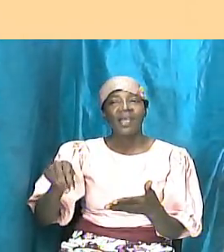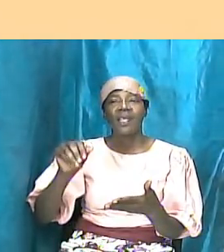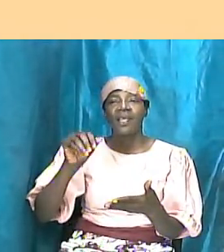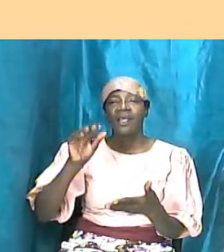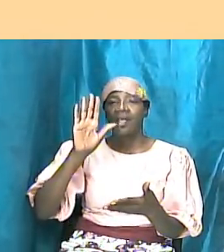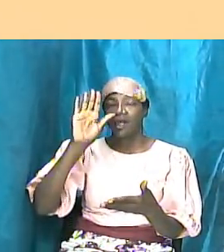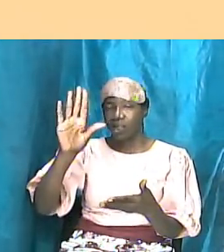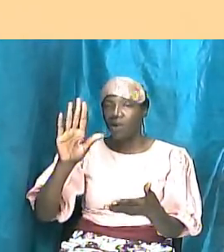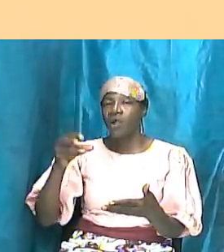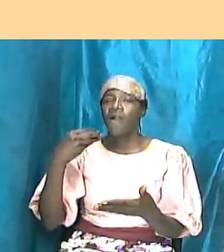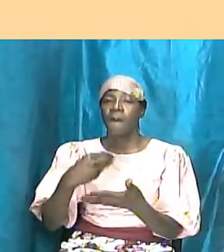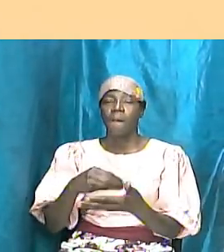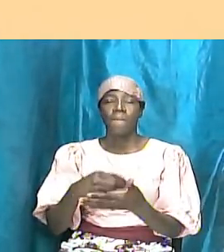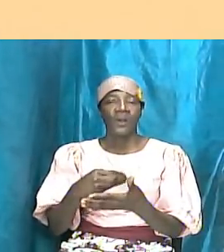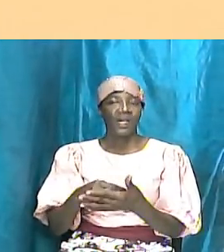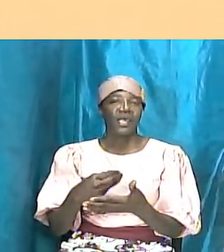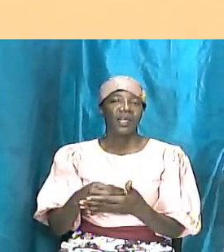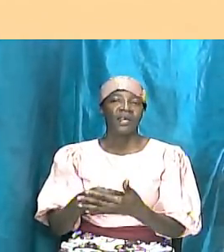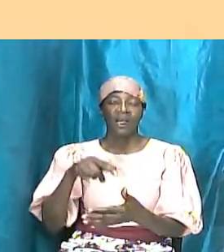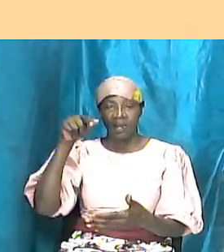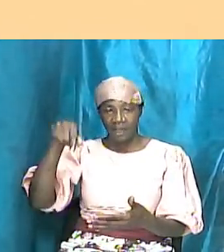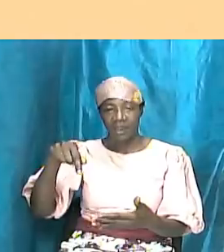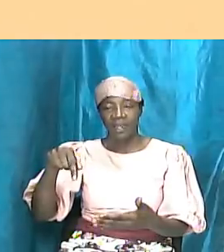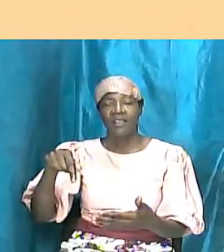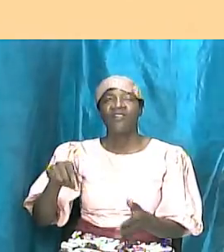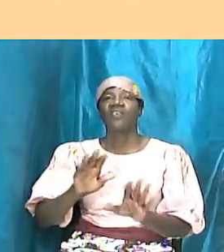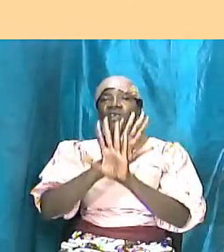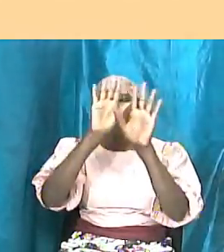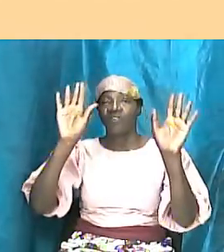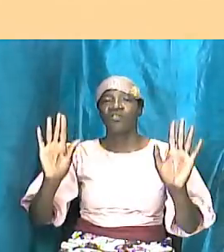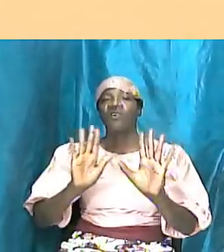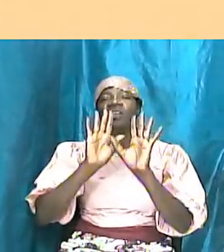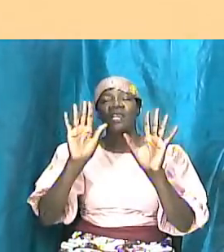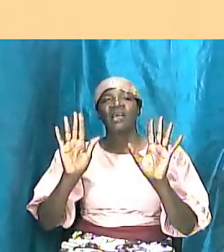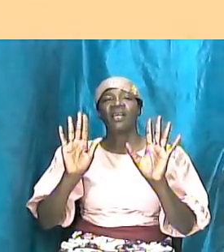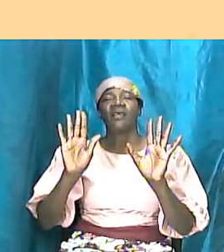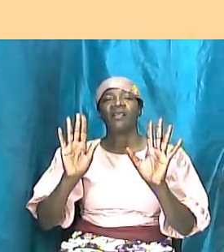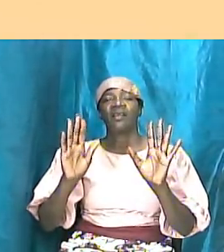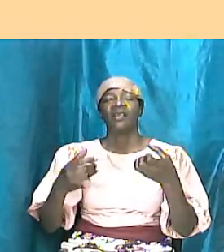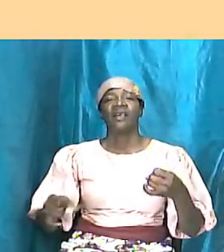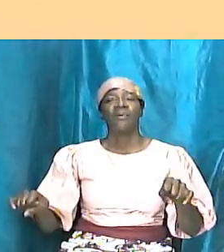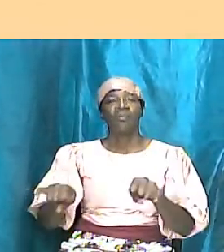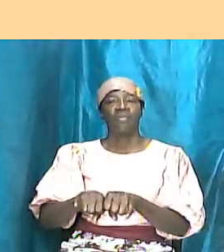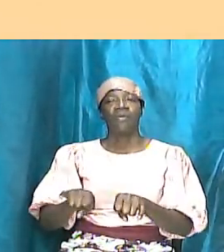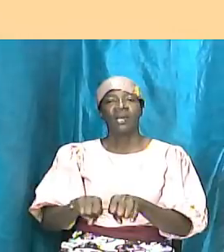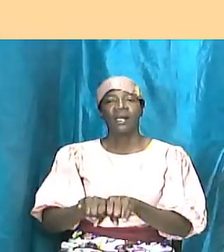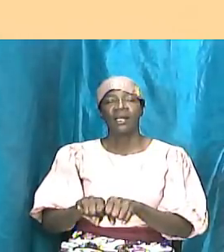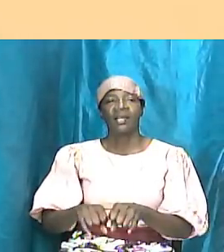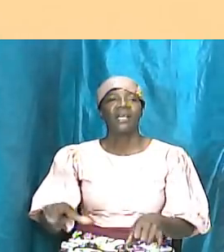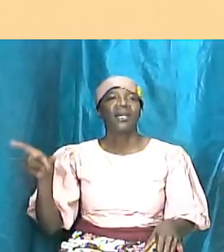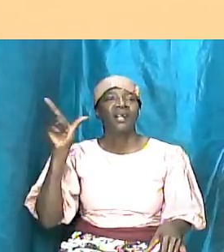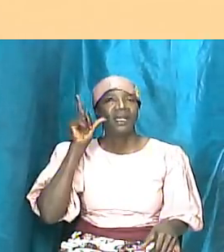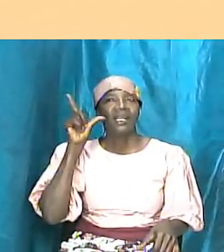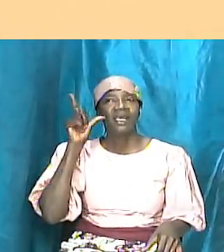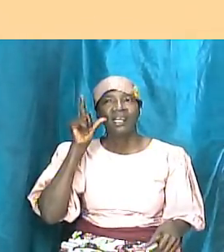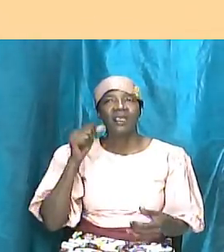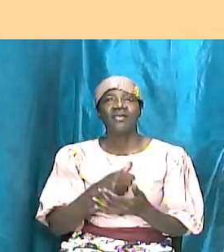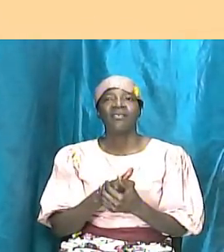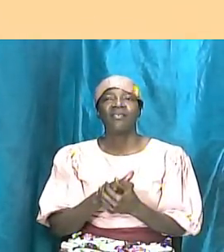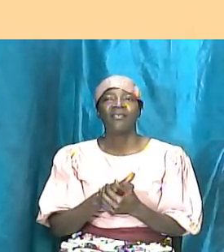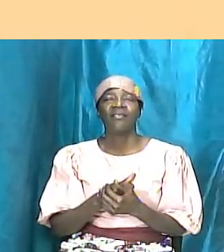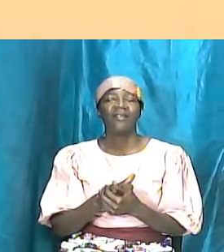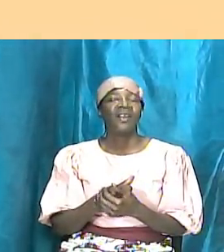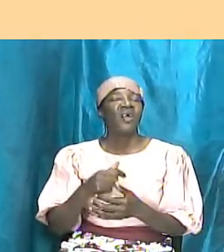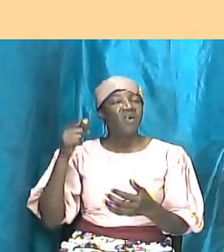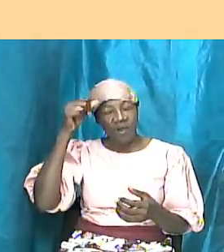make arrangement to complete your payments, but you have up until this Sunday. So it is important, ladies, that you bear this